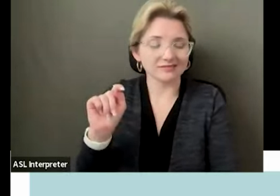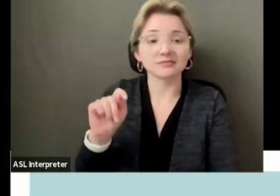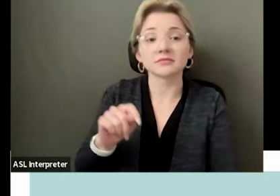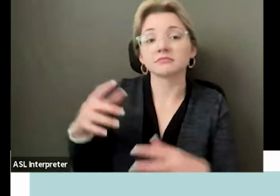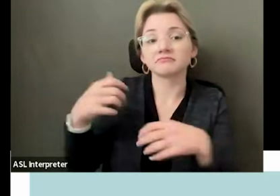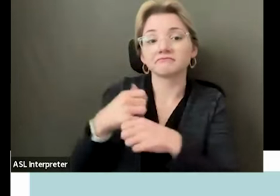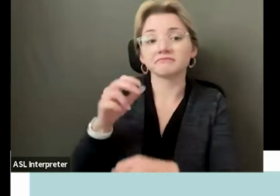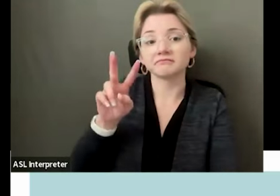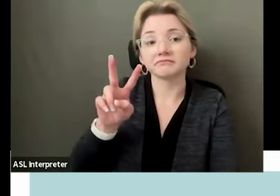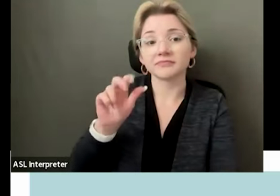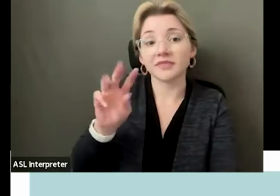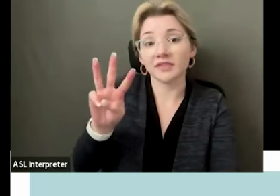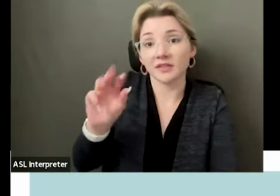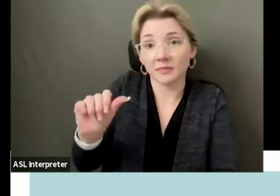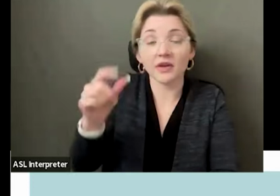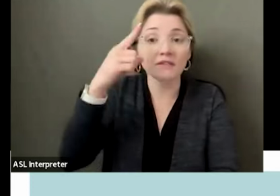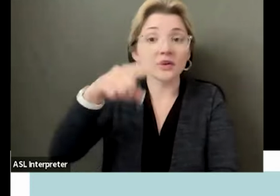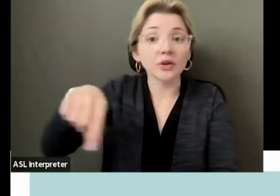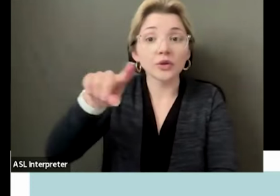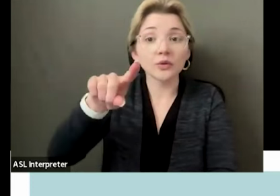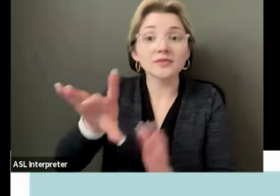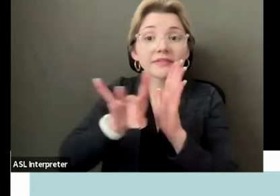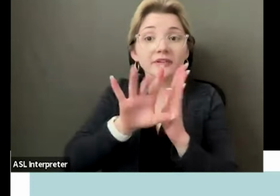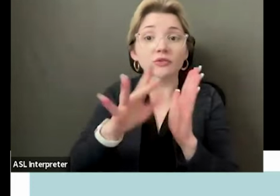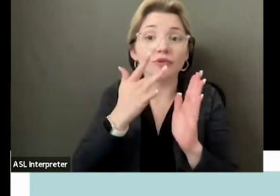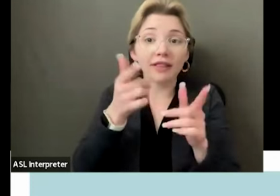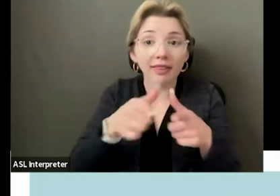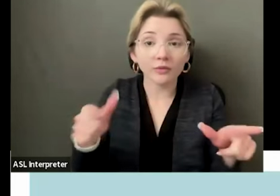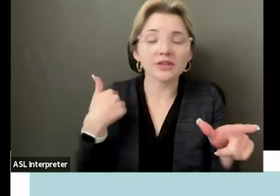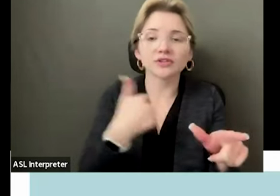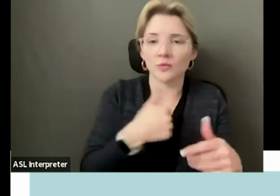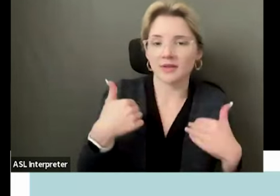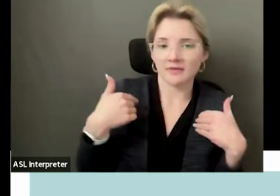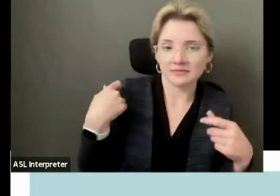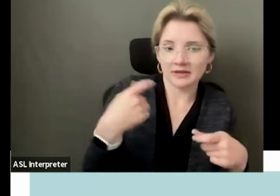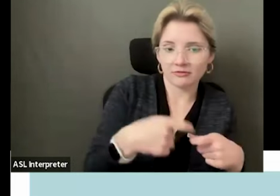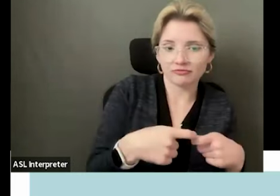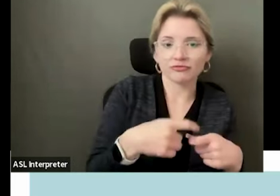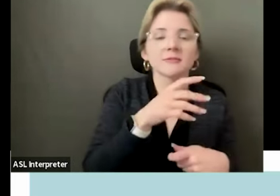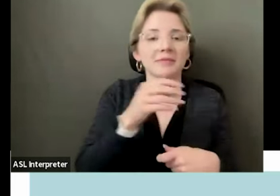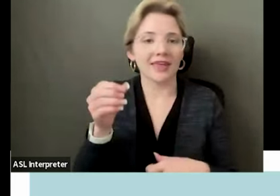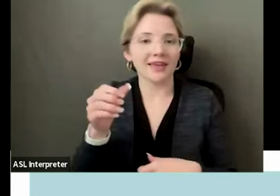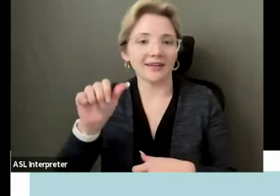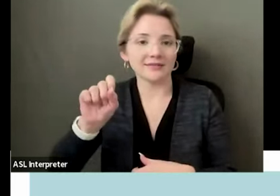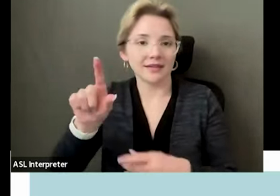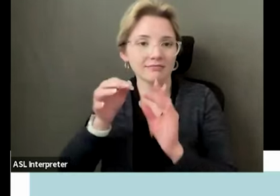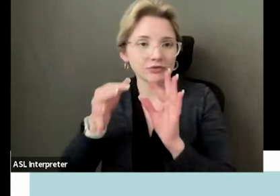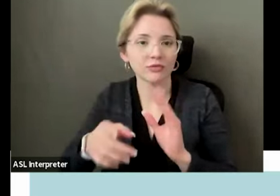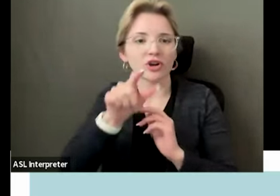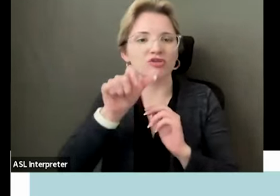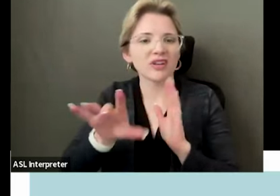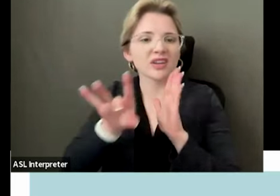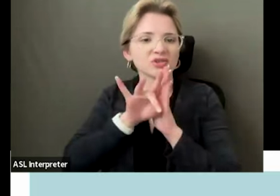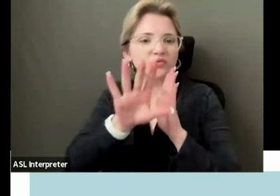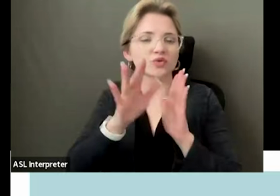today. To select your preferred language, please go to the globe icon on your toolbar and select your preferred language. We also